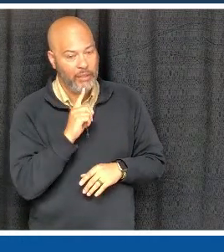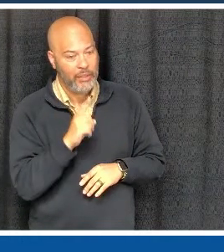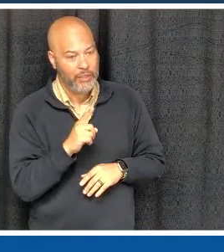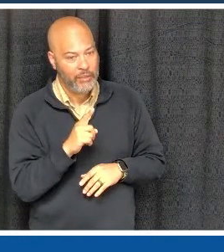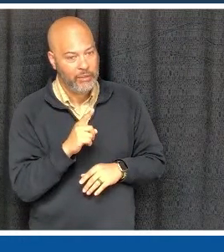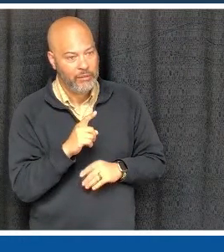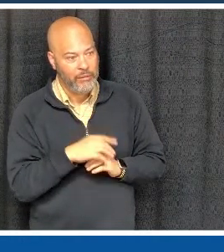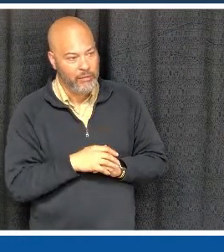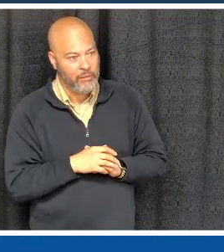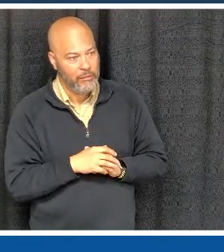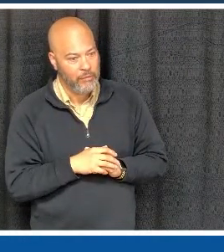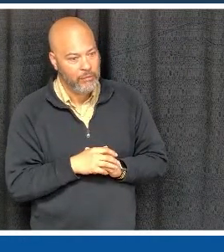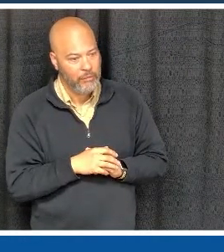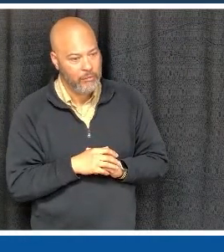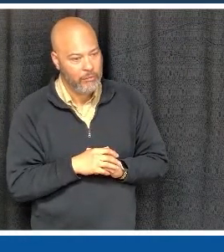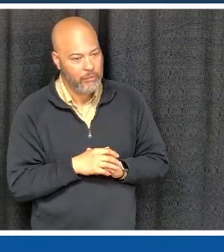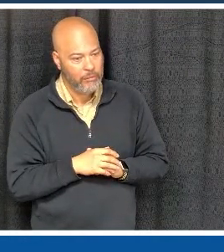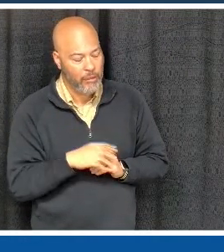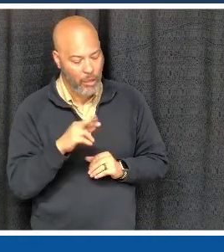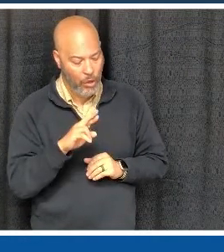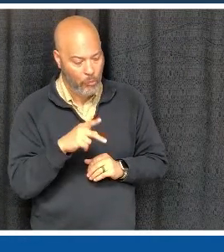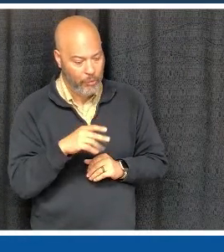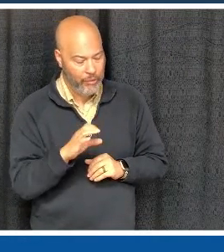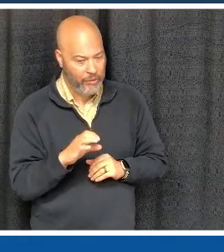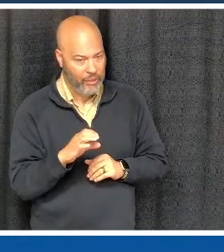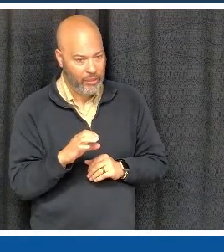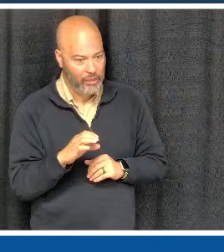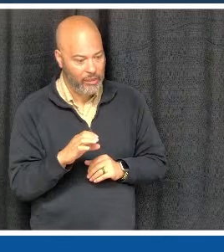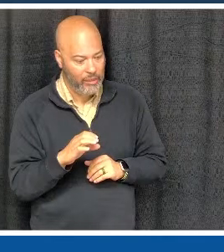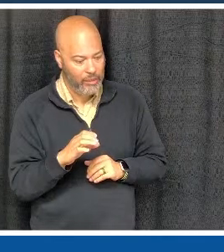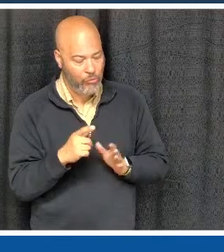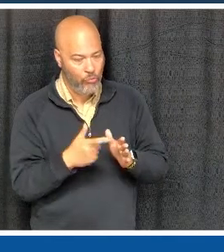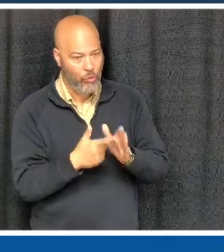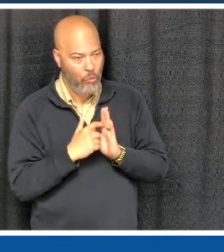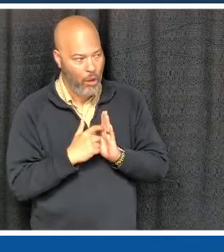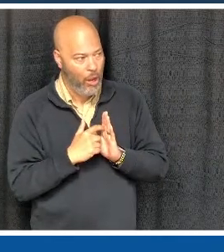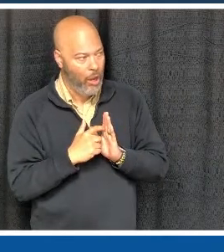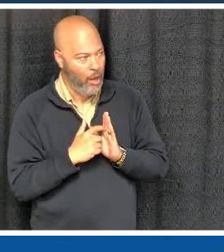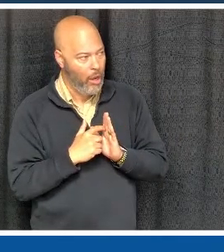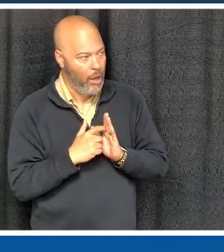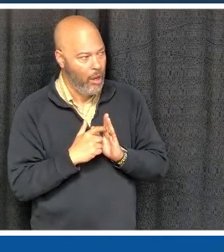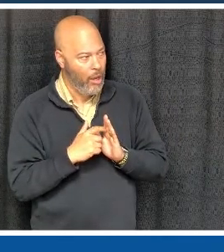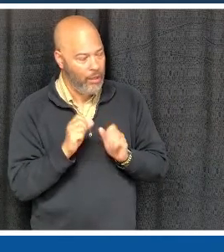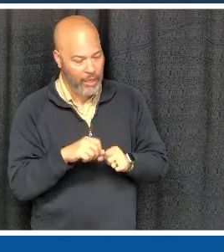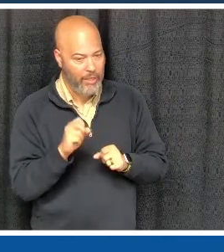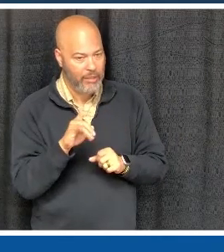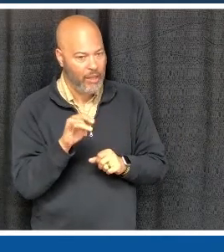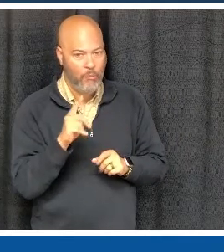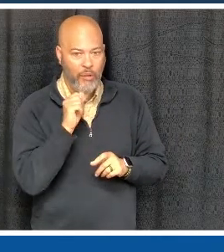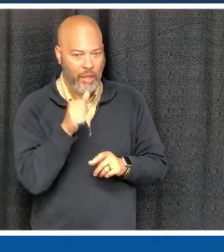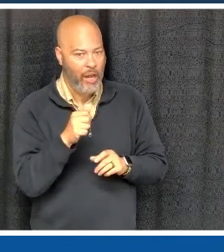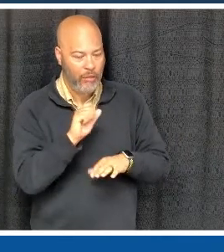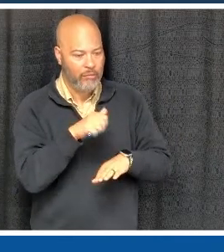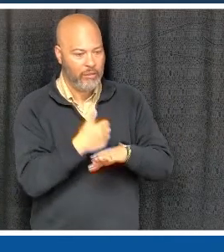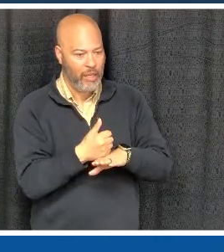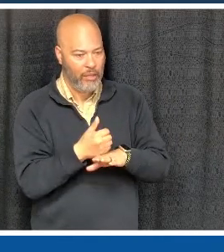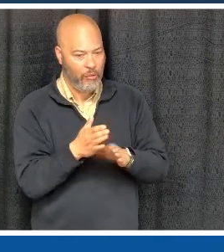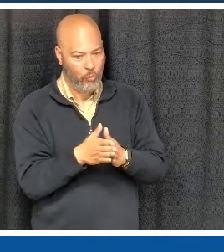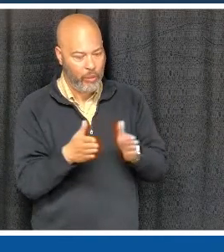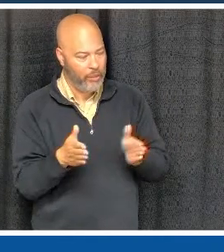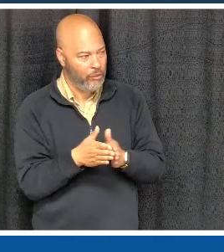that the Regional Planning Commission can require the sidewalk, but they don't set the width. That's set by the street